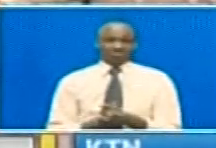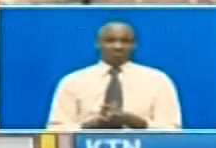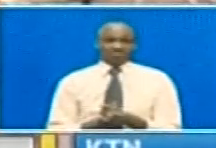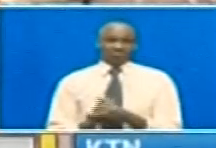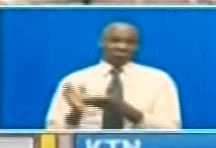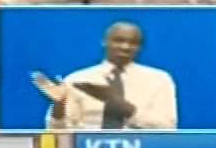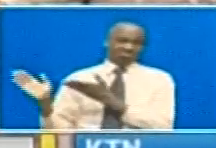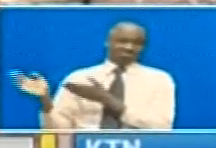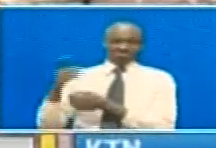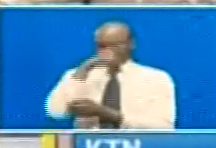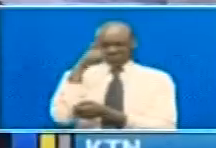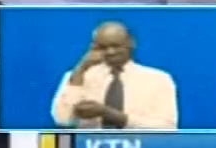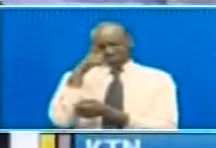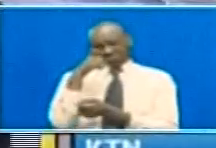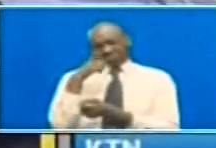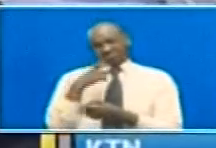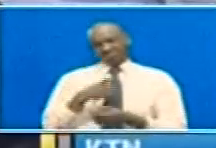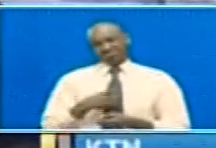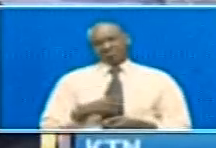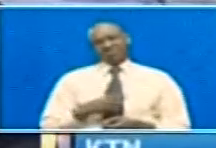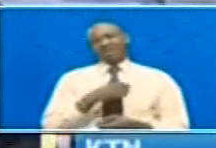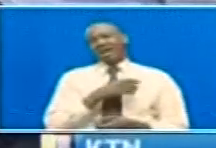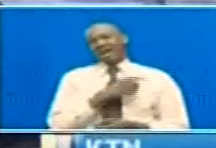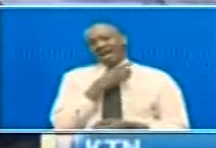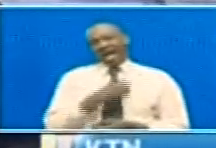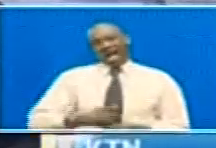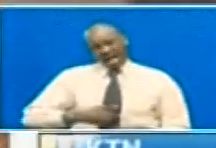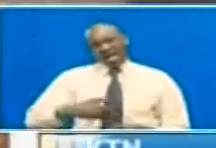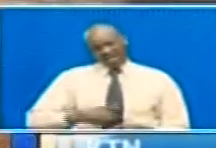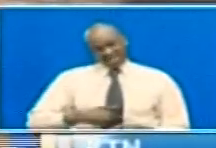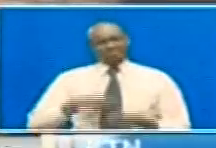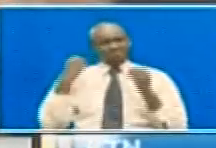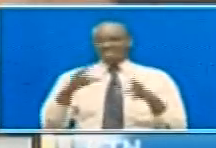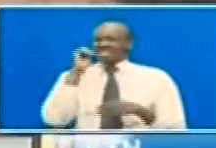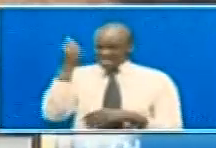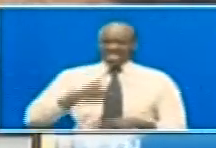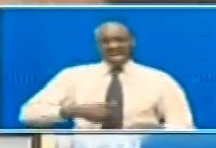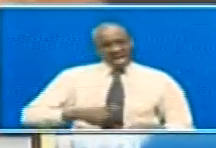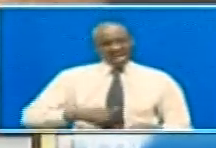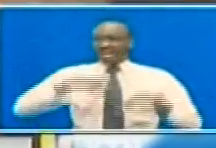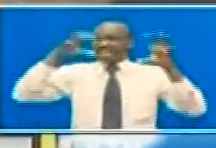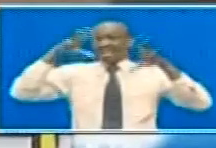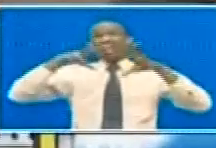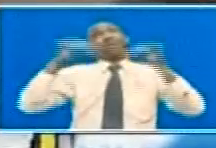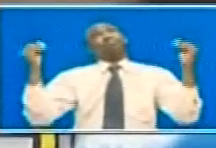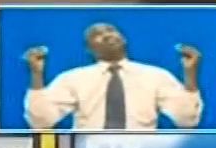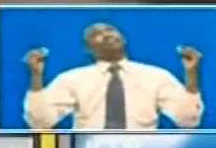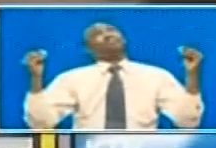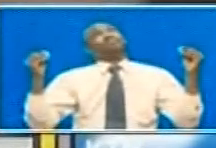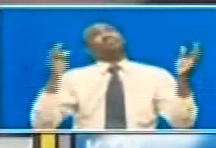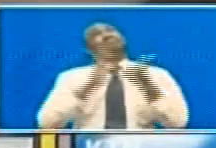The ugly face of drought. Thousands of Kenyans continue to sleep hungry as the rains remain absent.